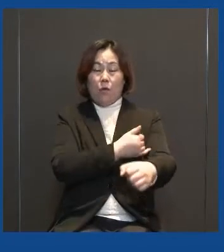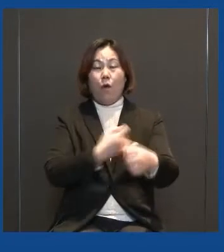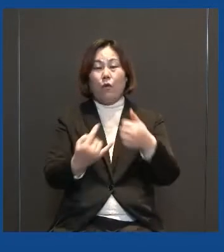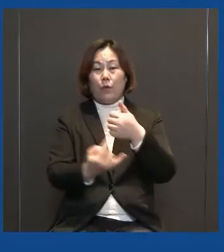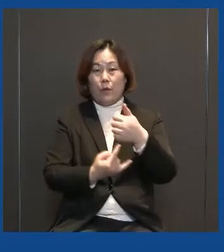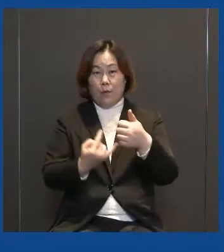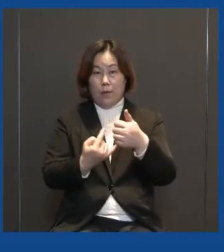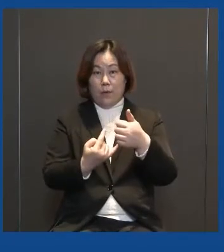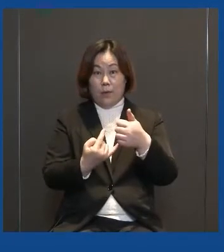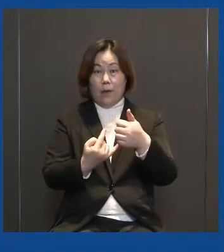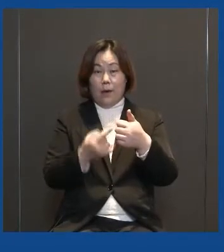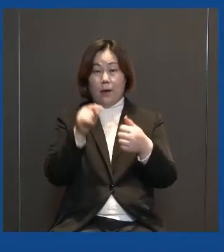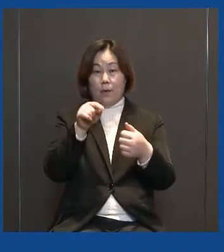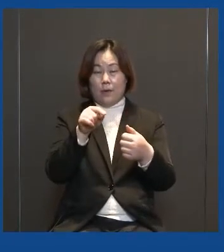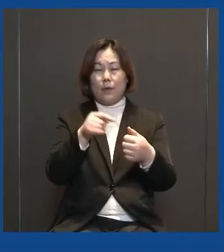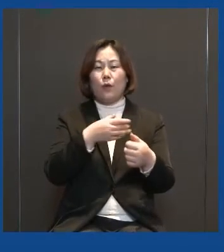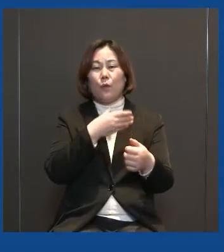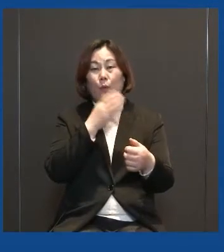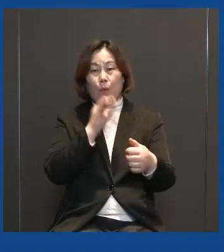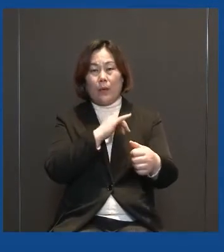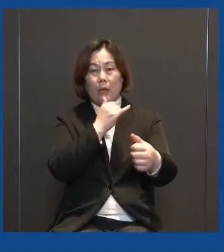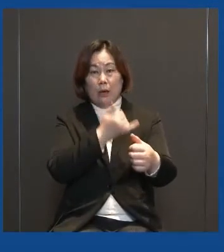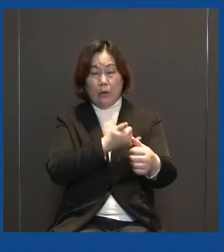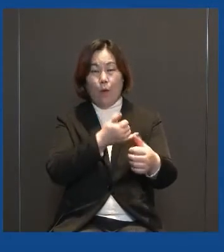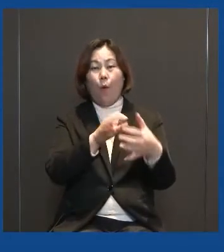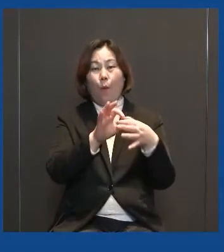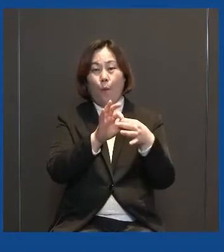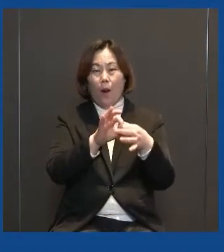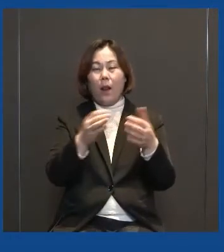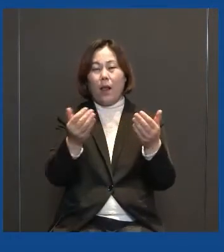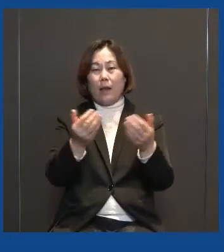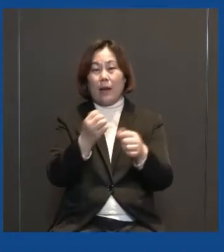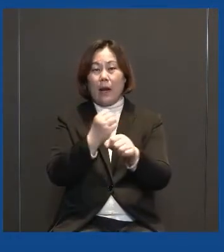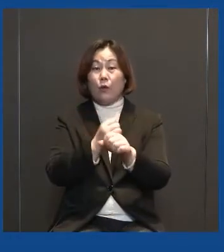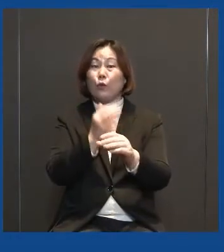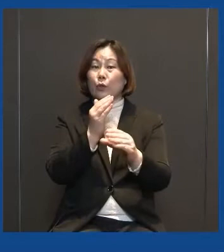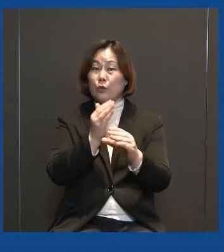I'm currently working at the Division for Social Human Rights,